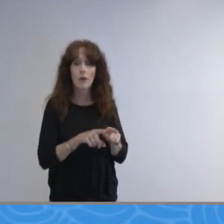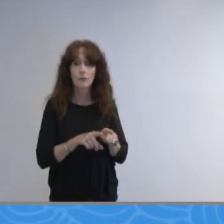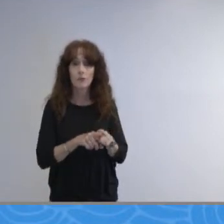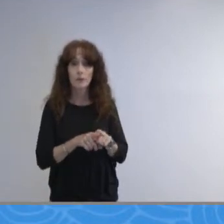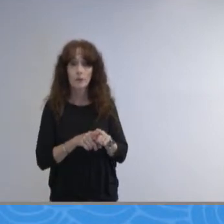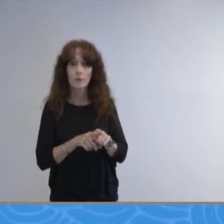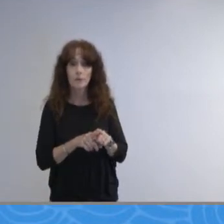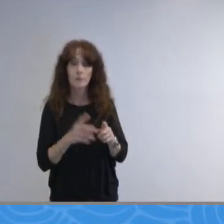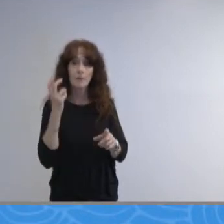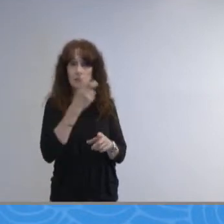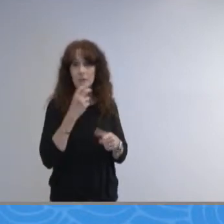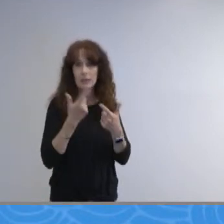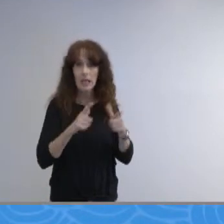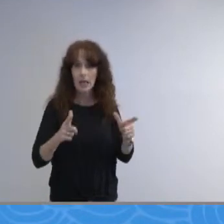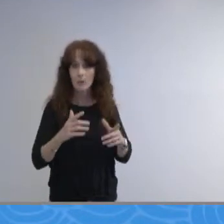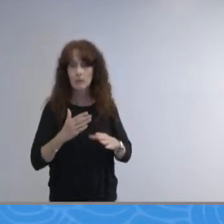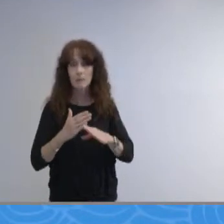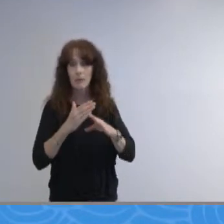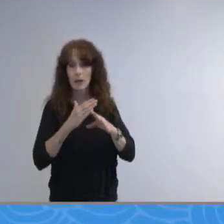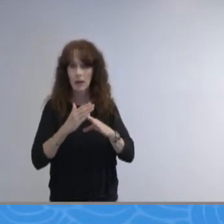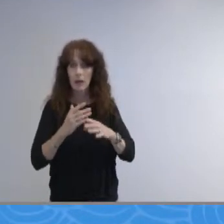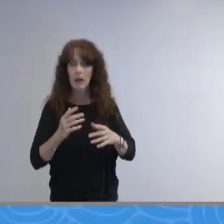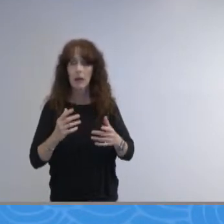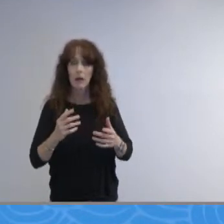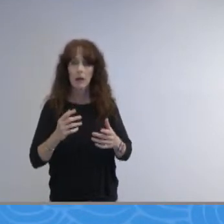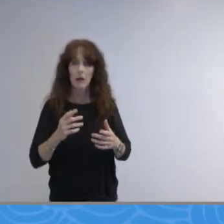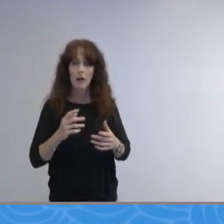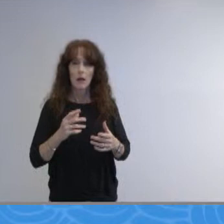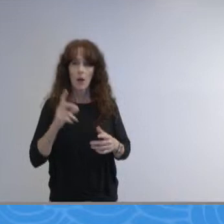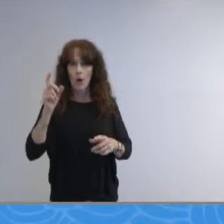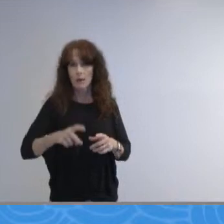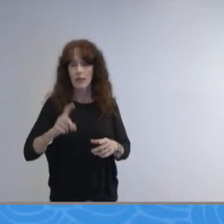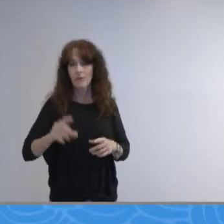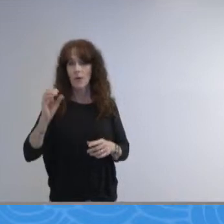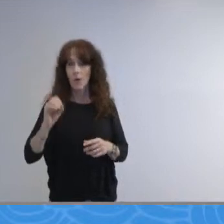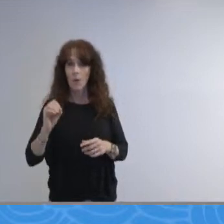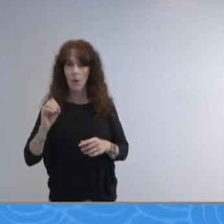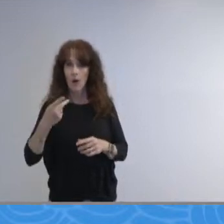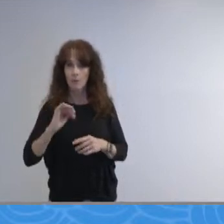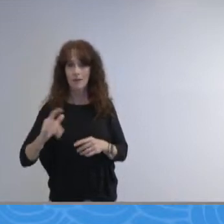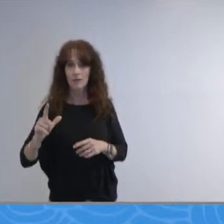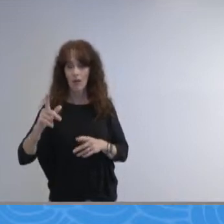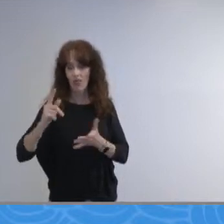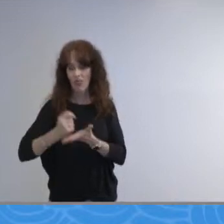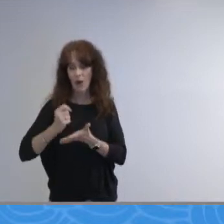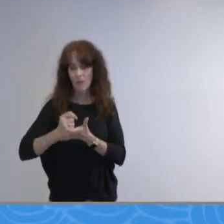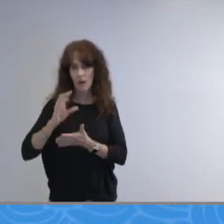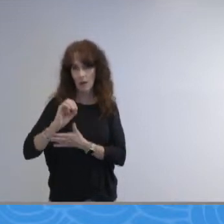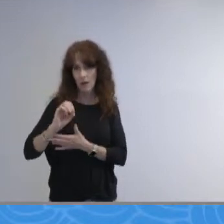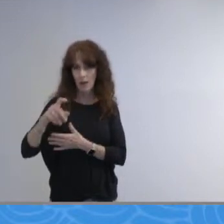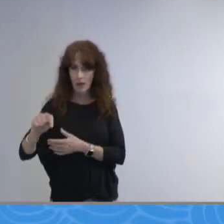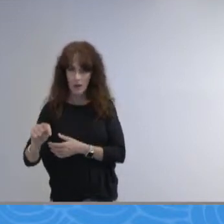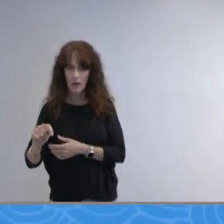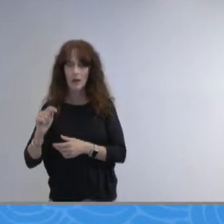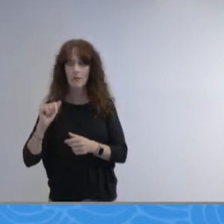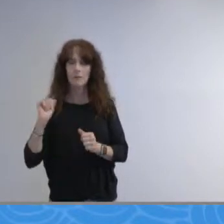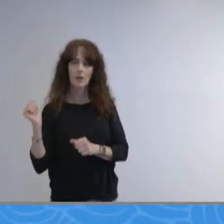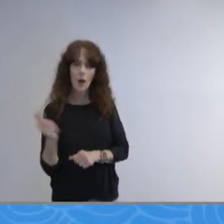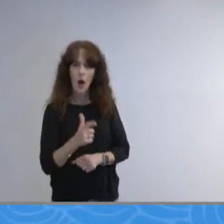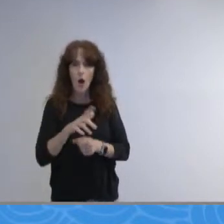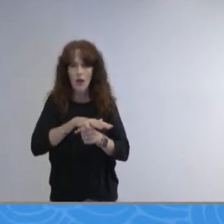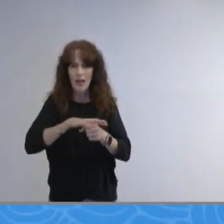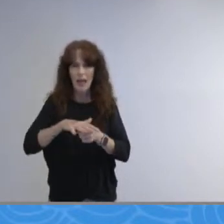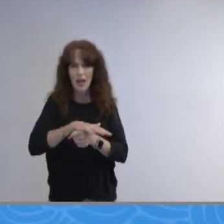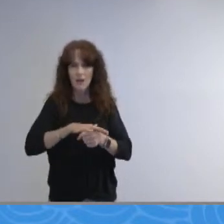and language impairment or a need for occupational therapy, the assessment must be in all areas